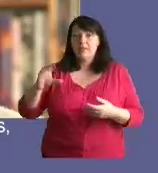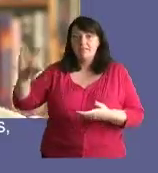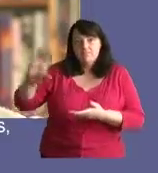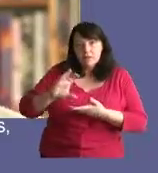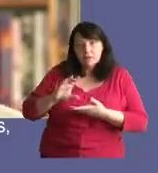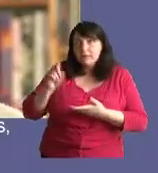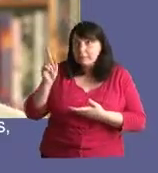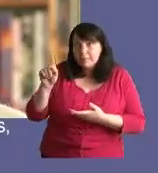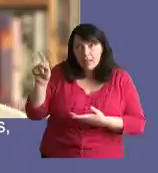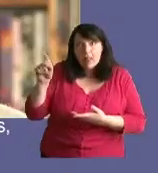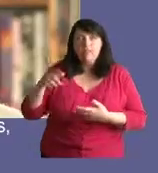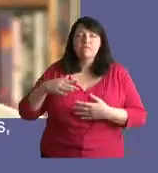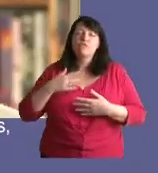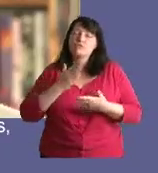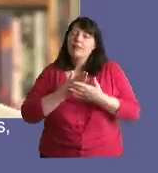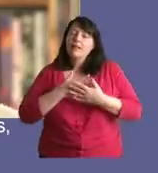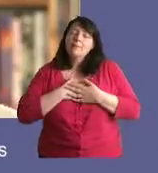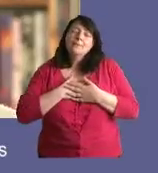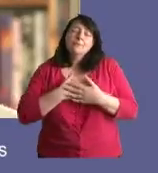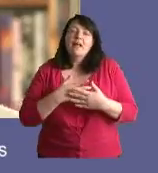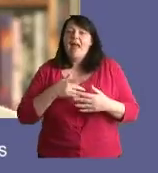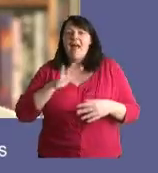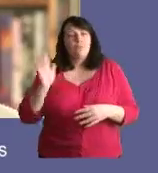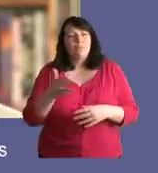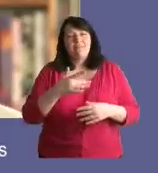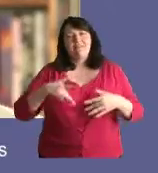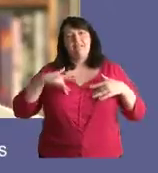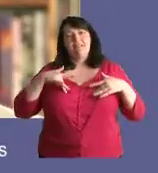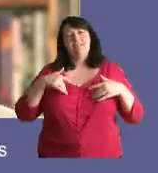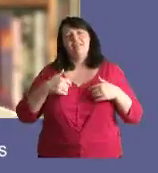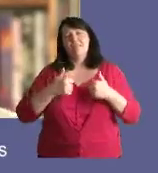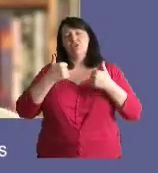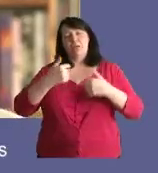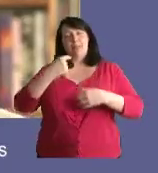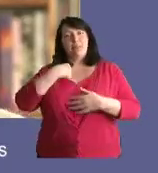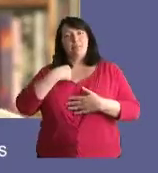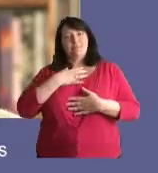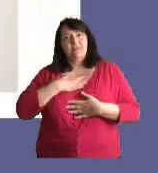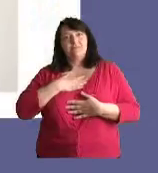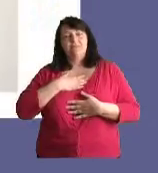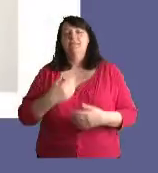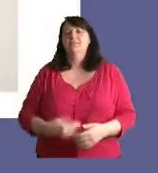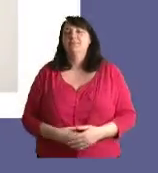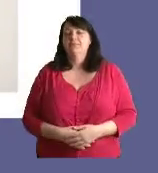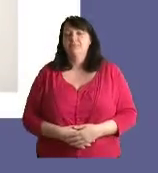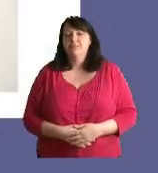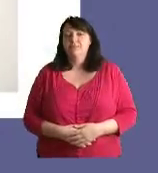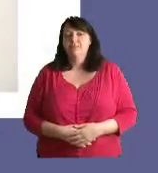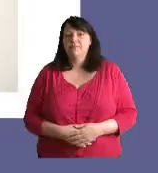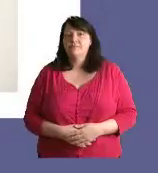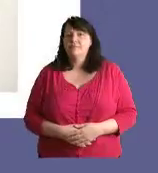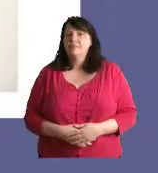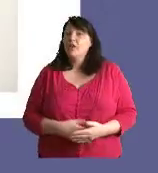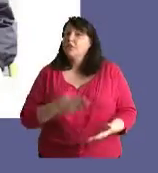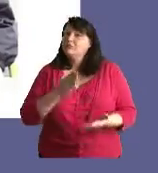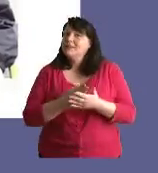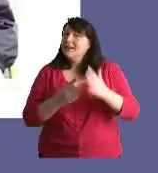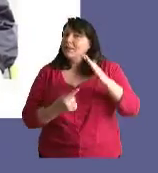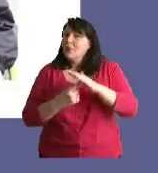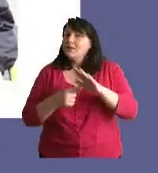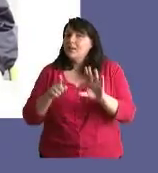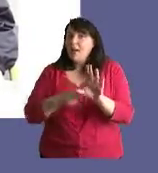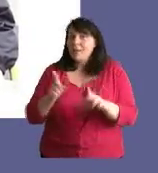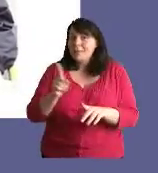us funding, they're really passionate about it, and it's made everybody feel really good actually about themselves. It is